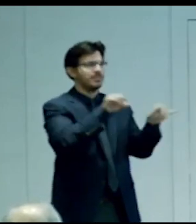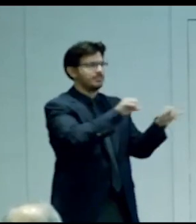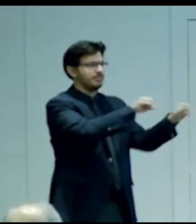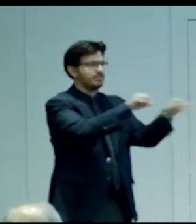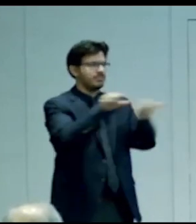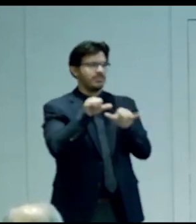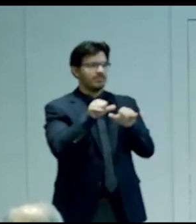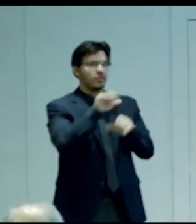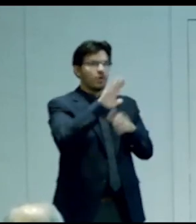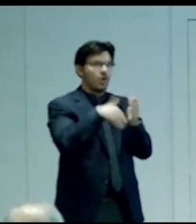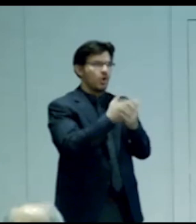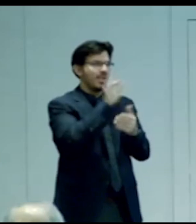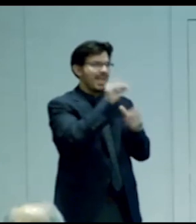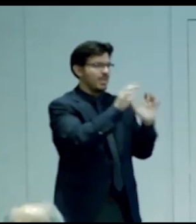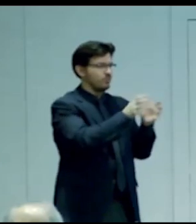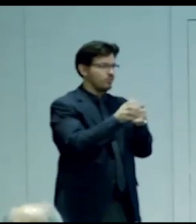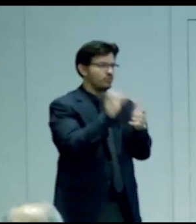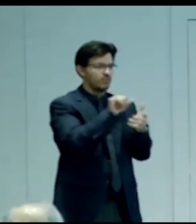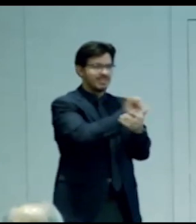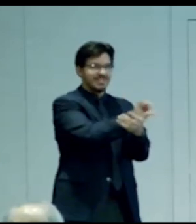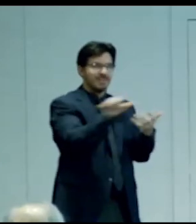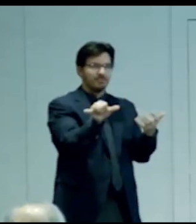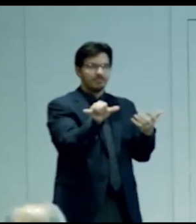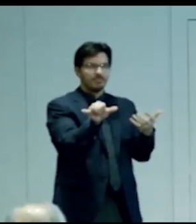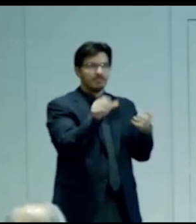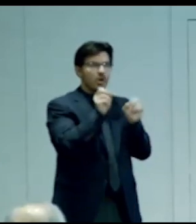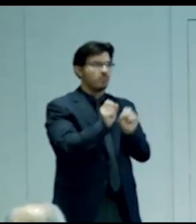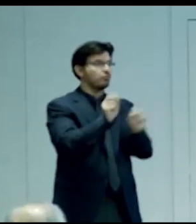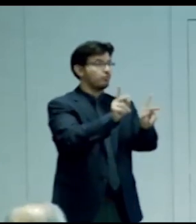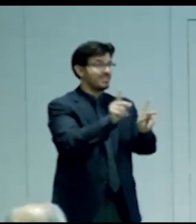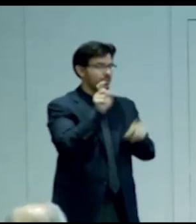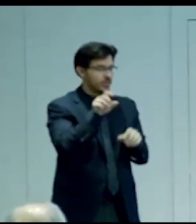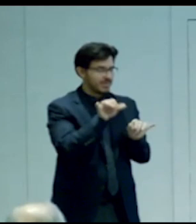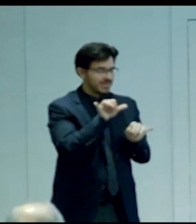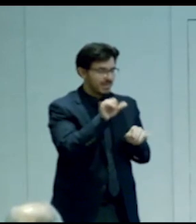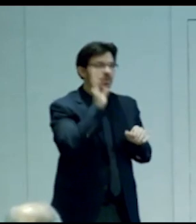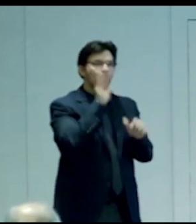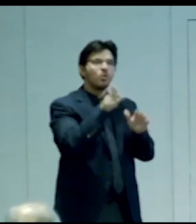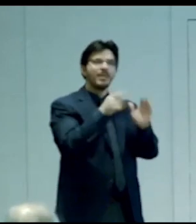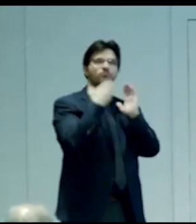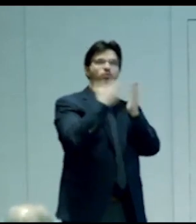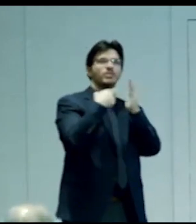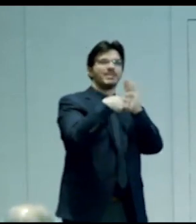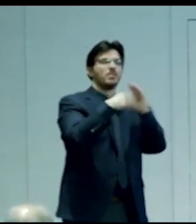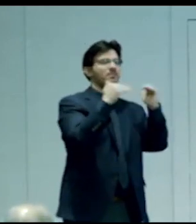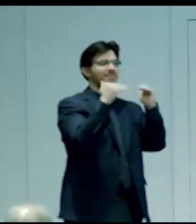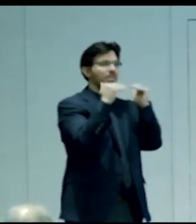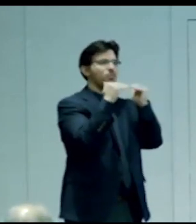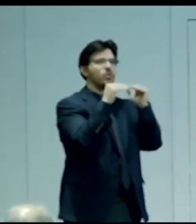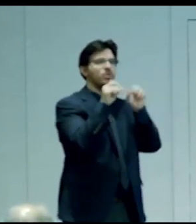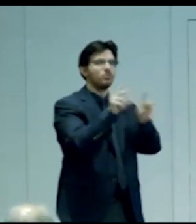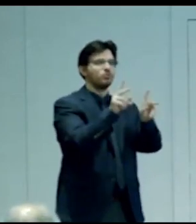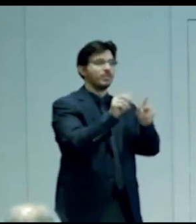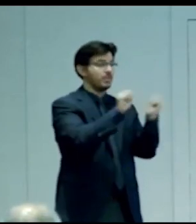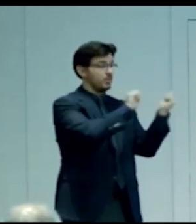8 of those groups, that would be an example of equal opportunity if every child